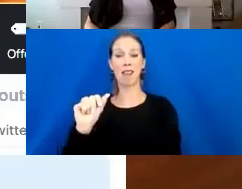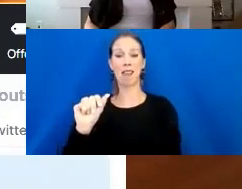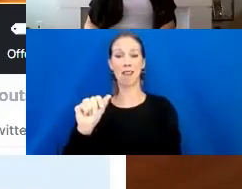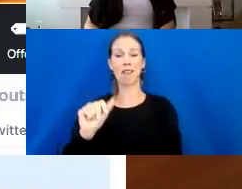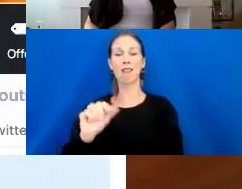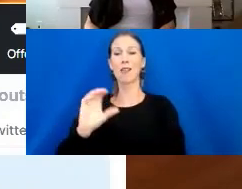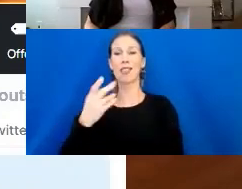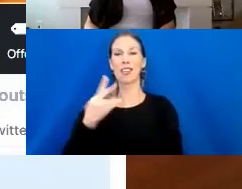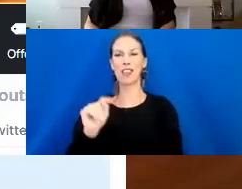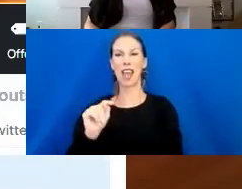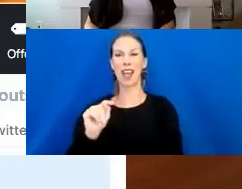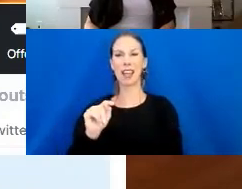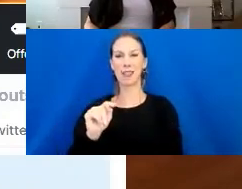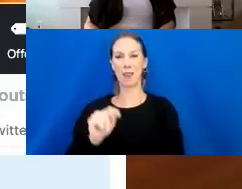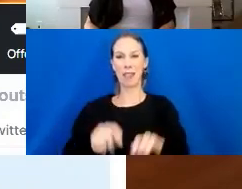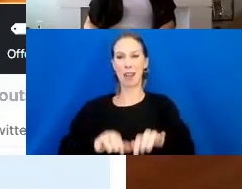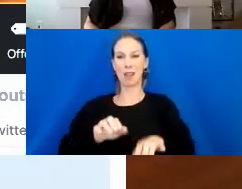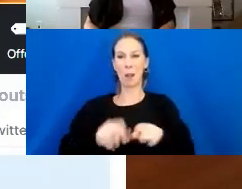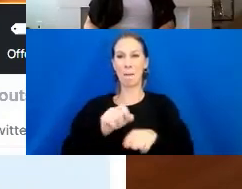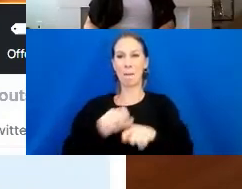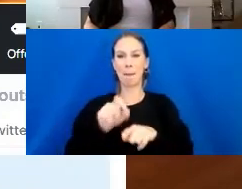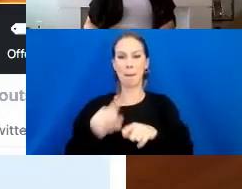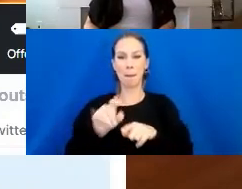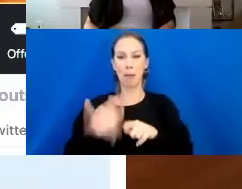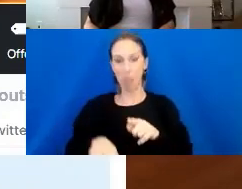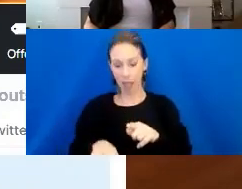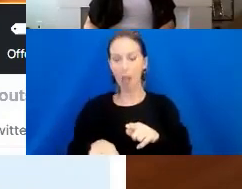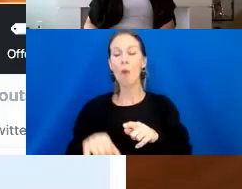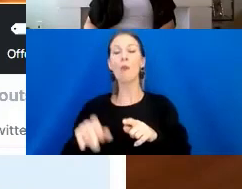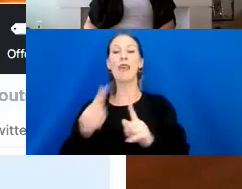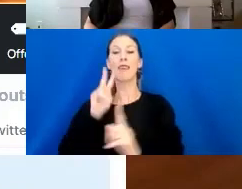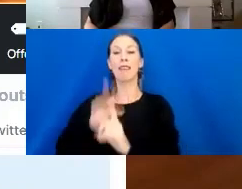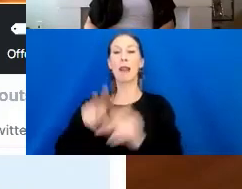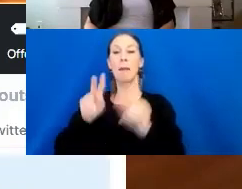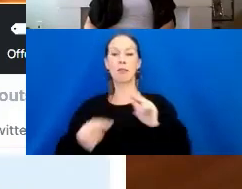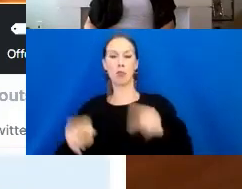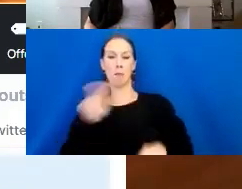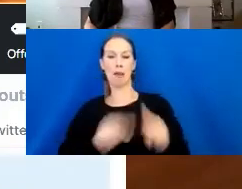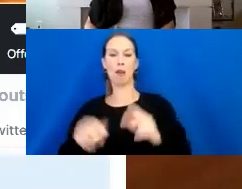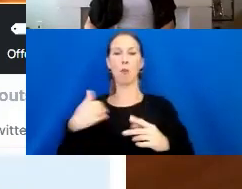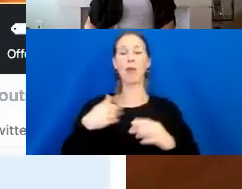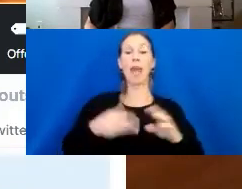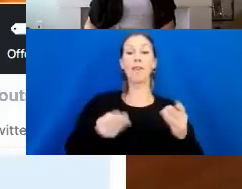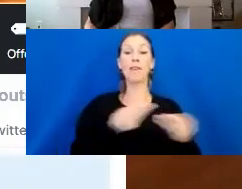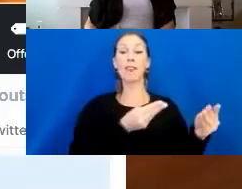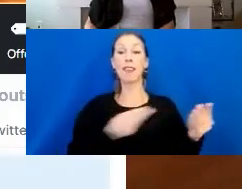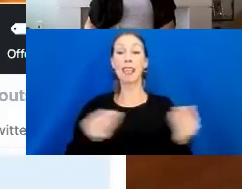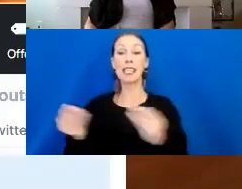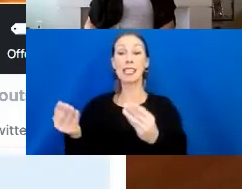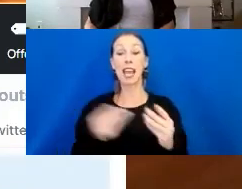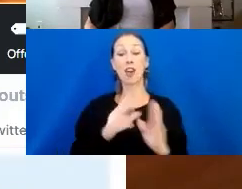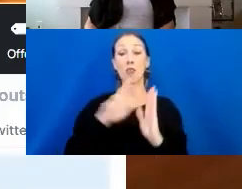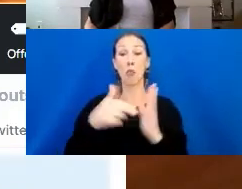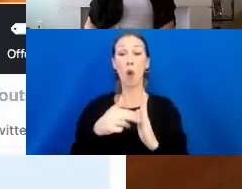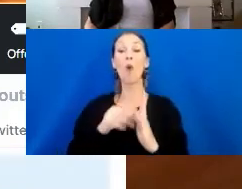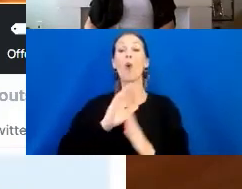We are creating a Q&A facilitator role, and there will be a person